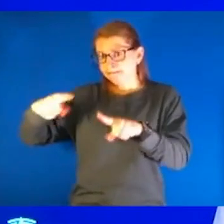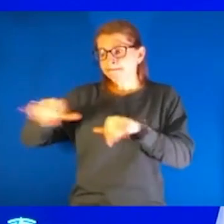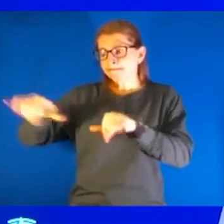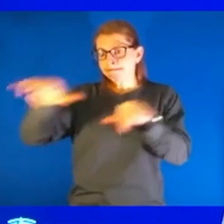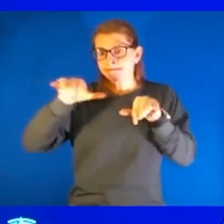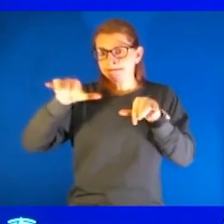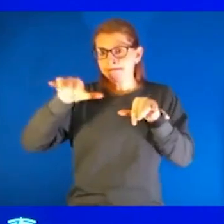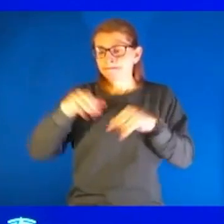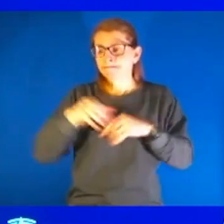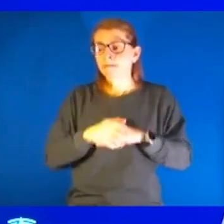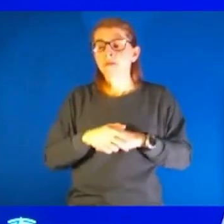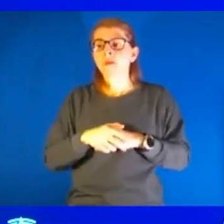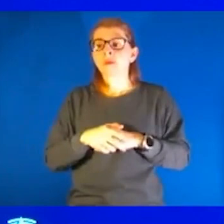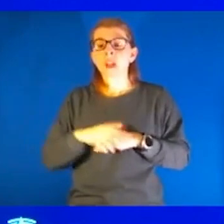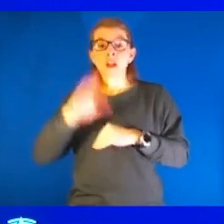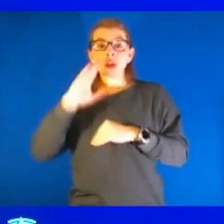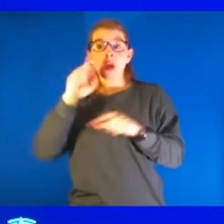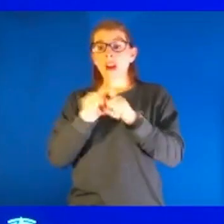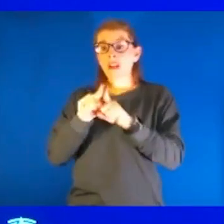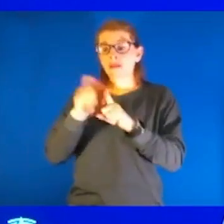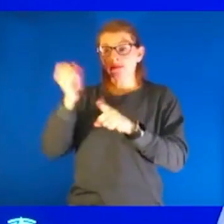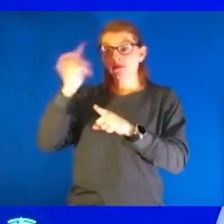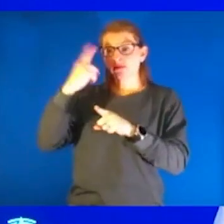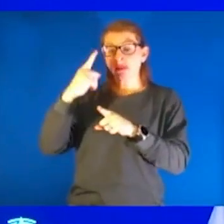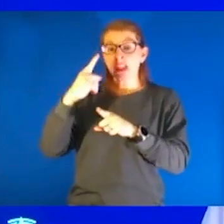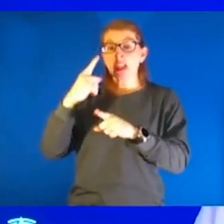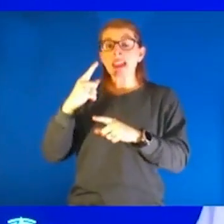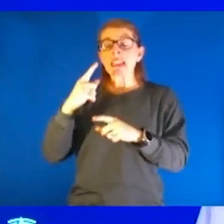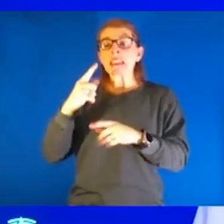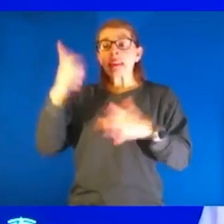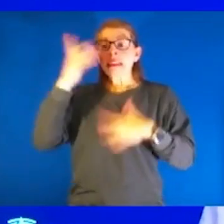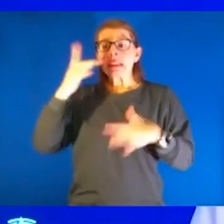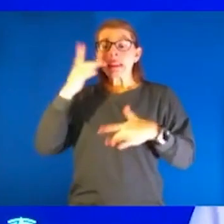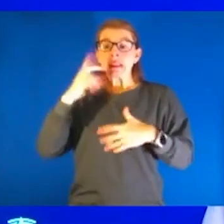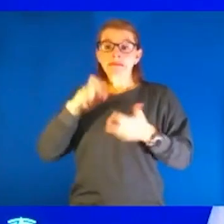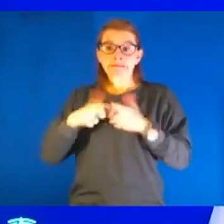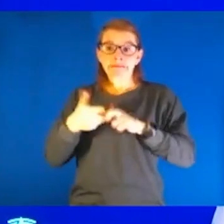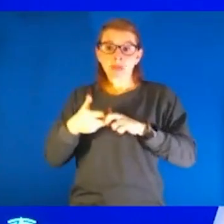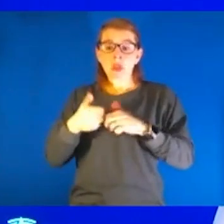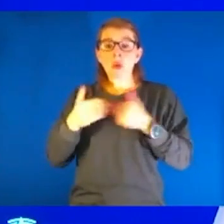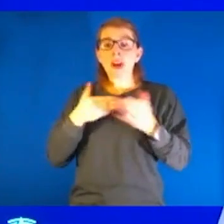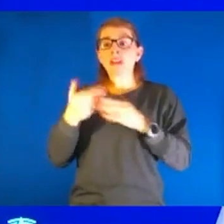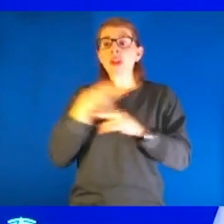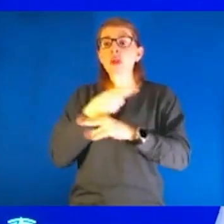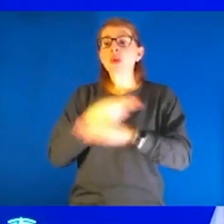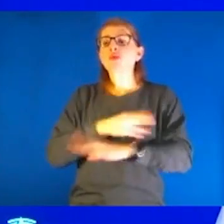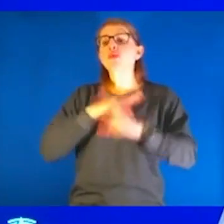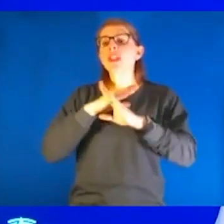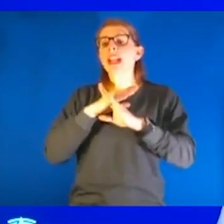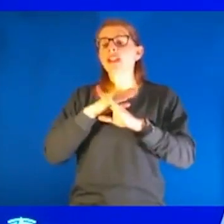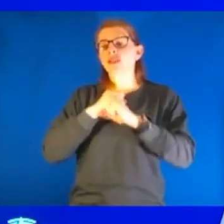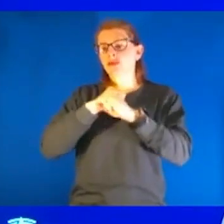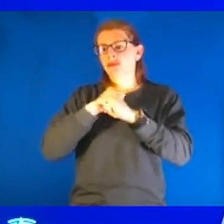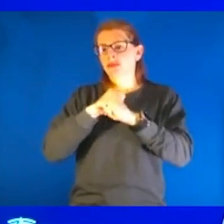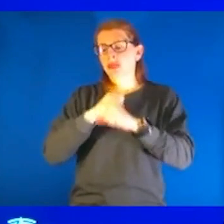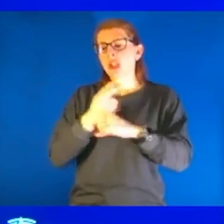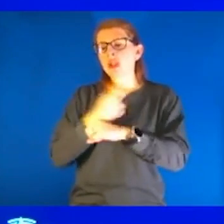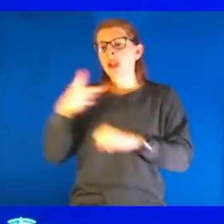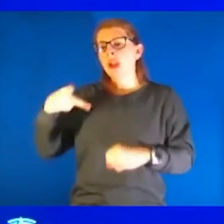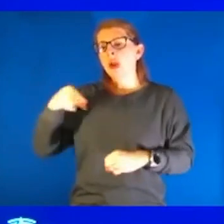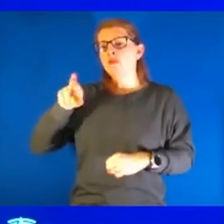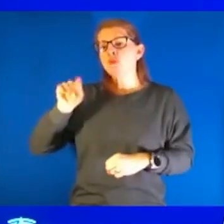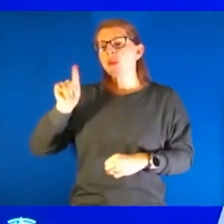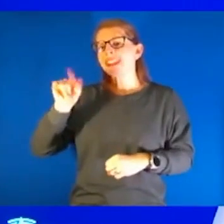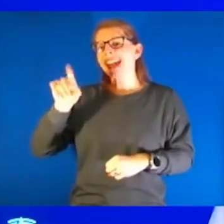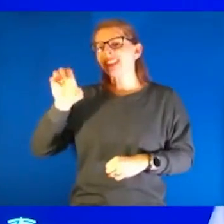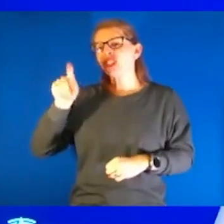and understand is it is a difficult disease to get when protection is used. And so using protection, having those thoughtful conversations with